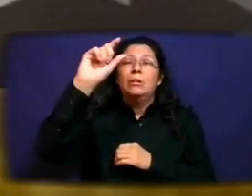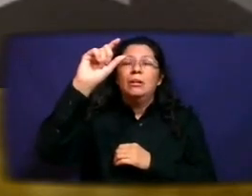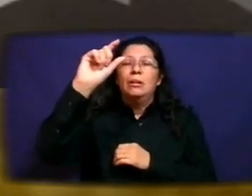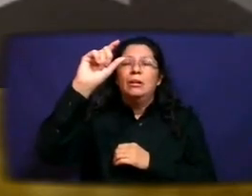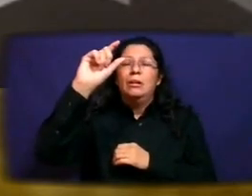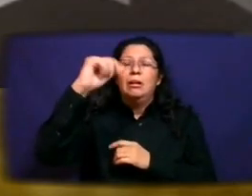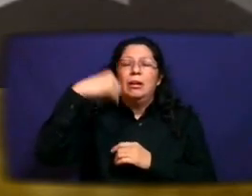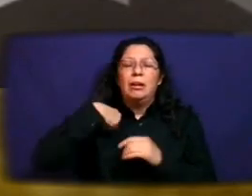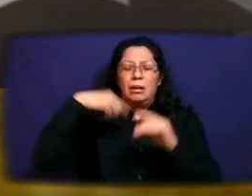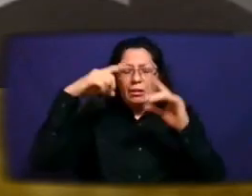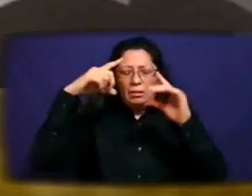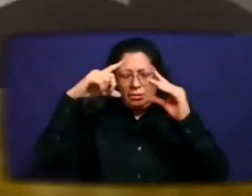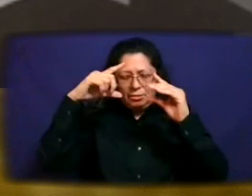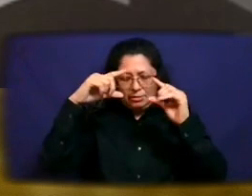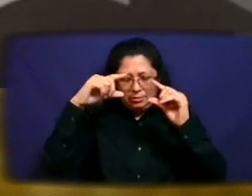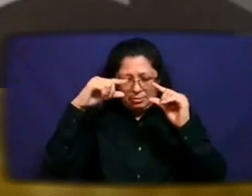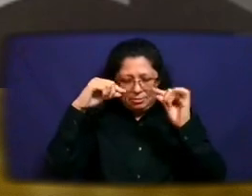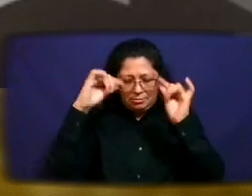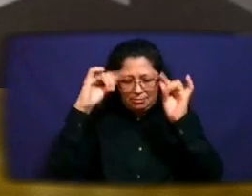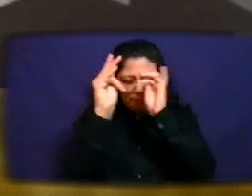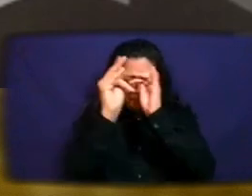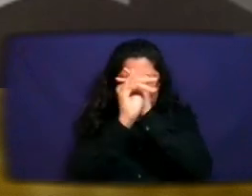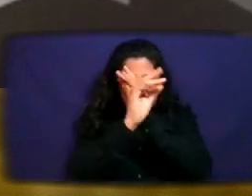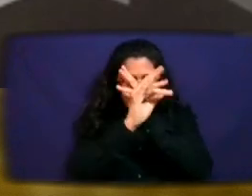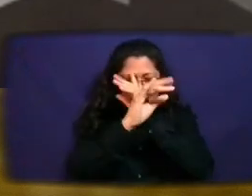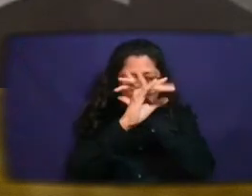Close my eyes and dream.